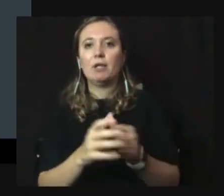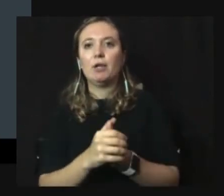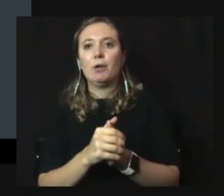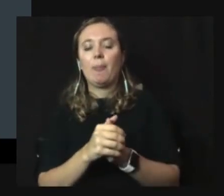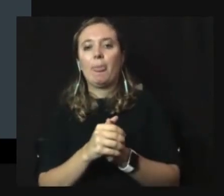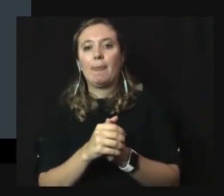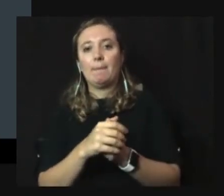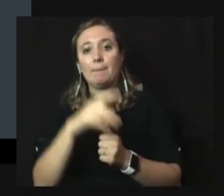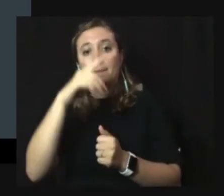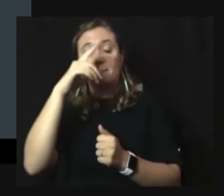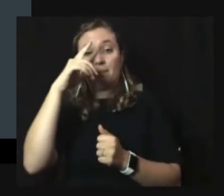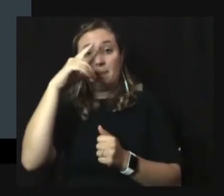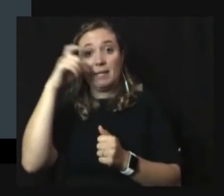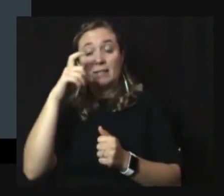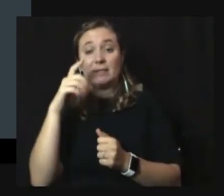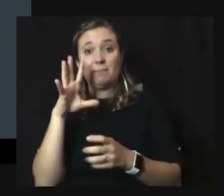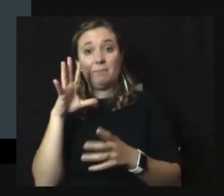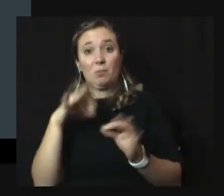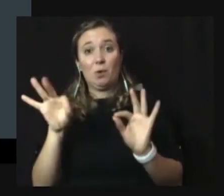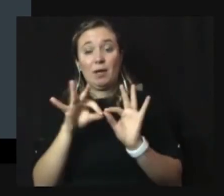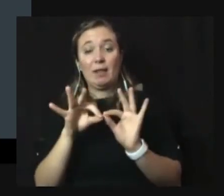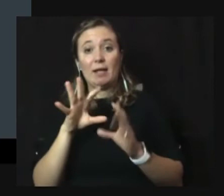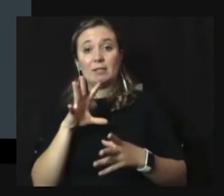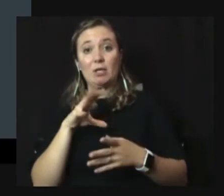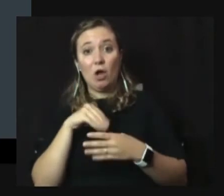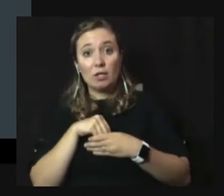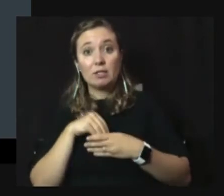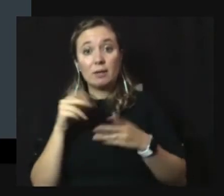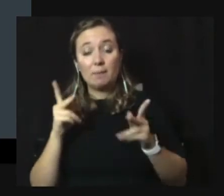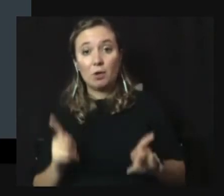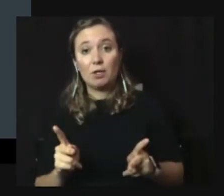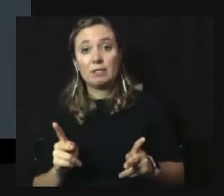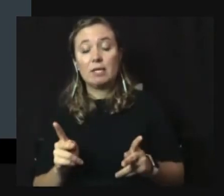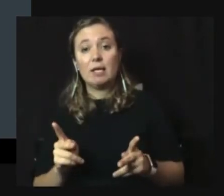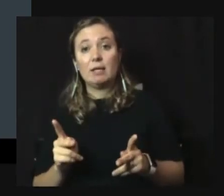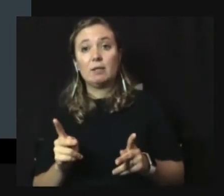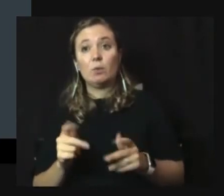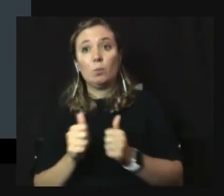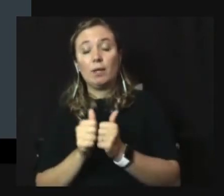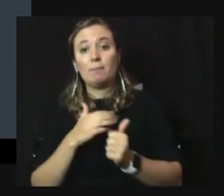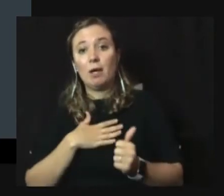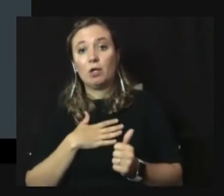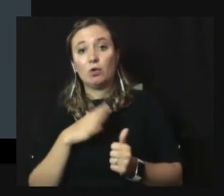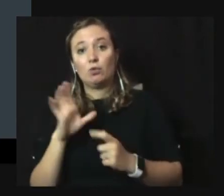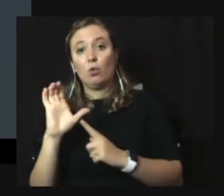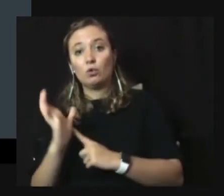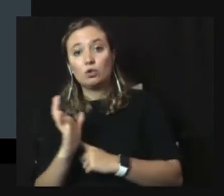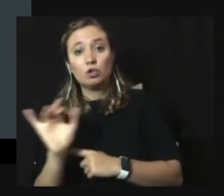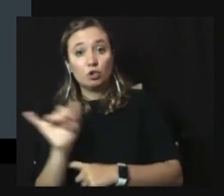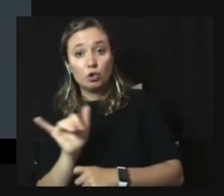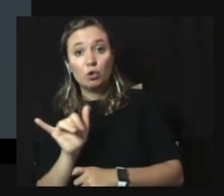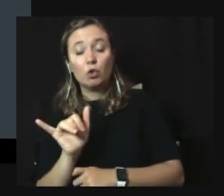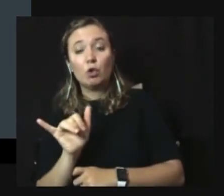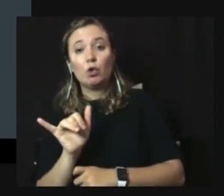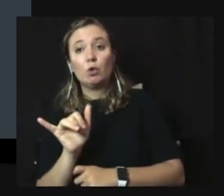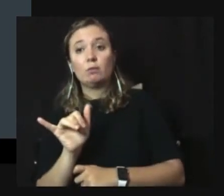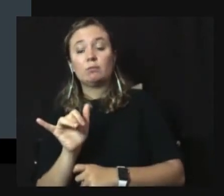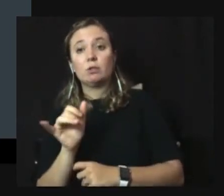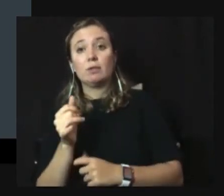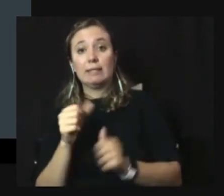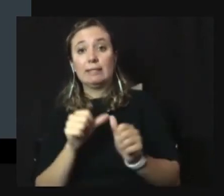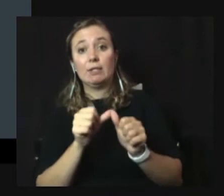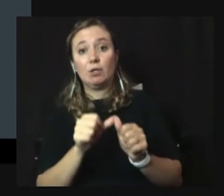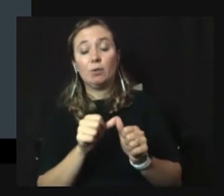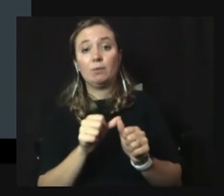autistic person, and especially with my cultural intersections. I will